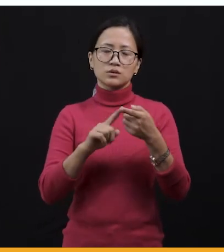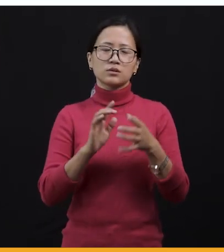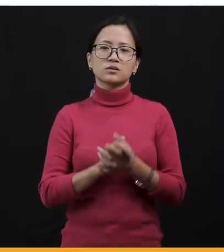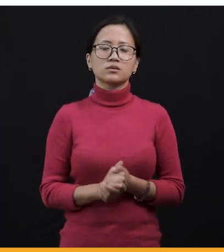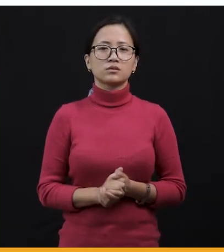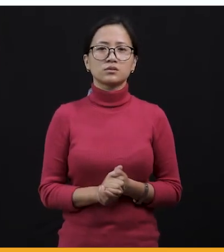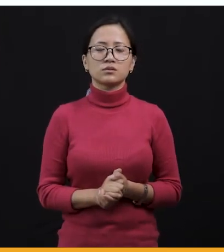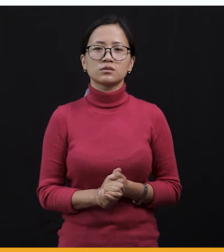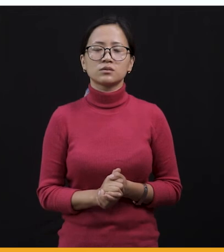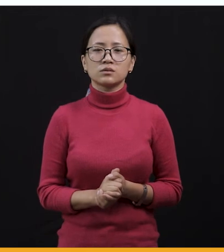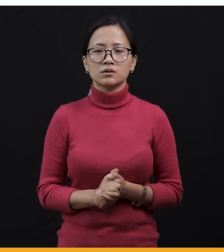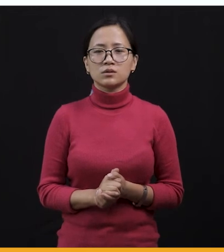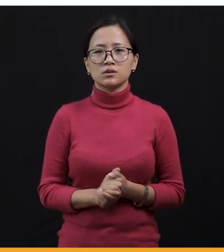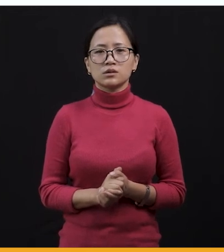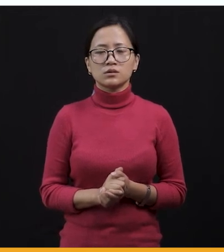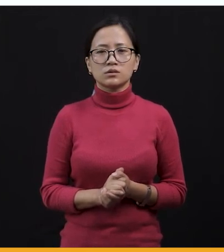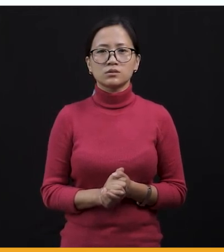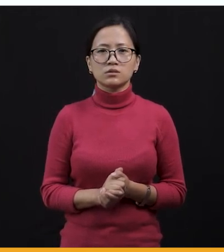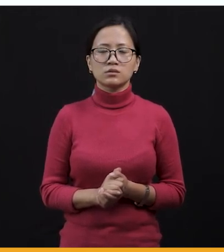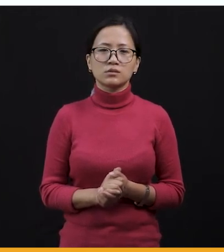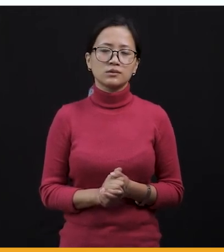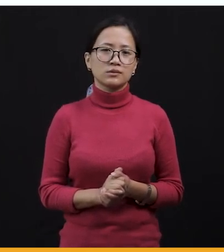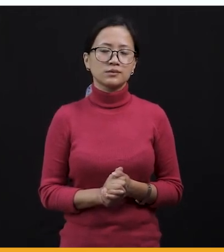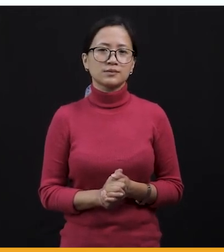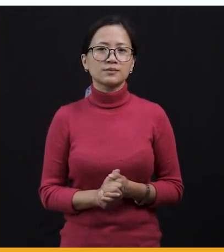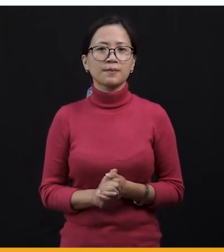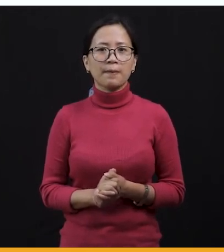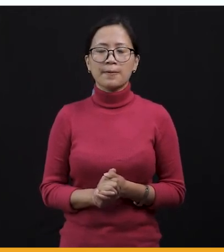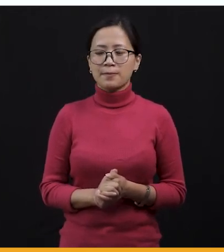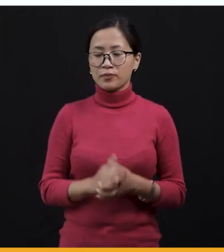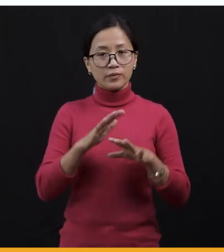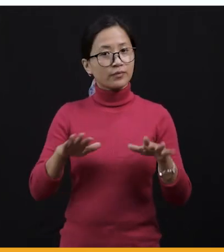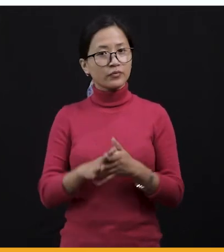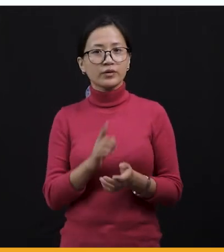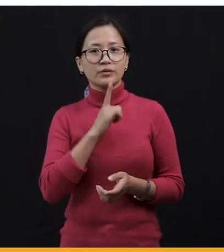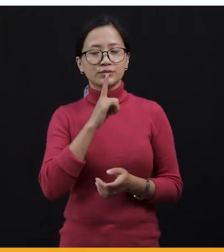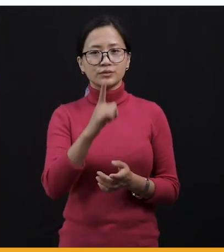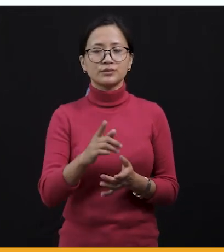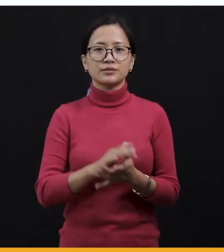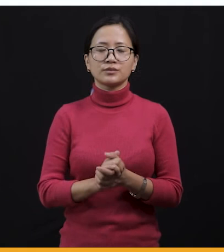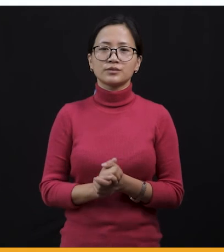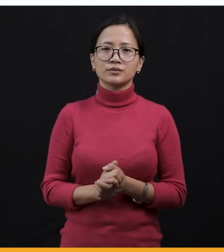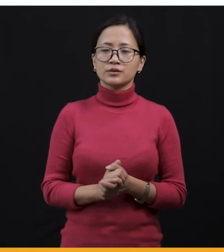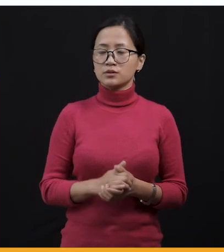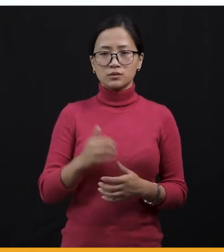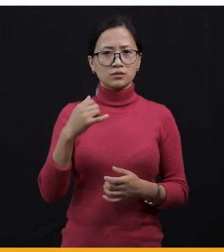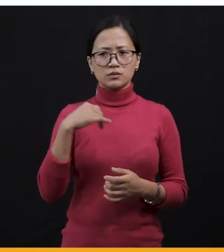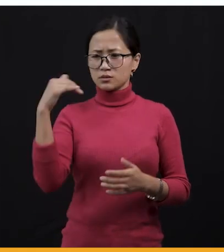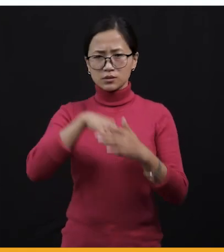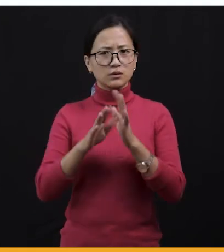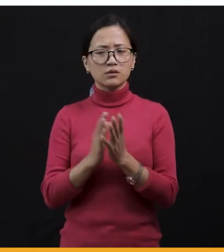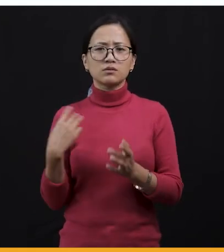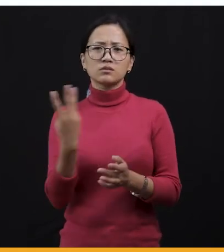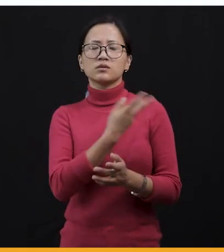Okay? This is a very serious issue. Now students, like I have said, even in our country